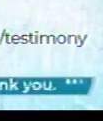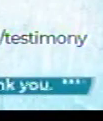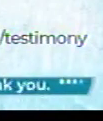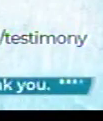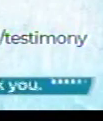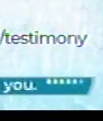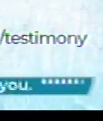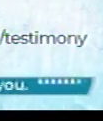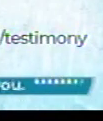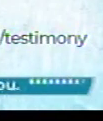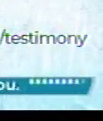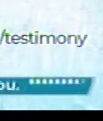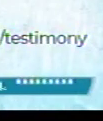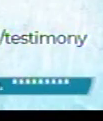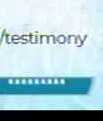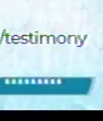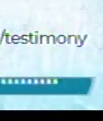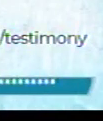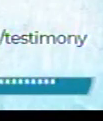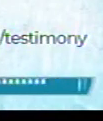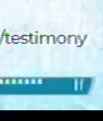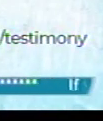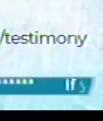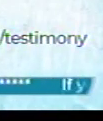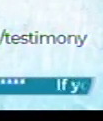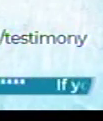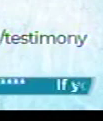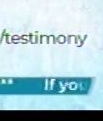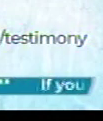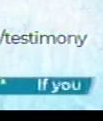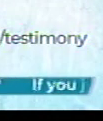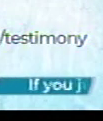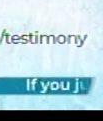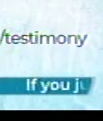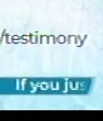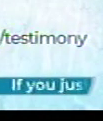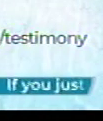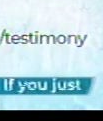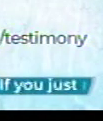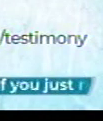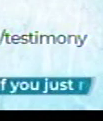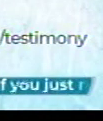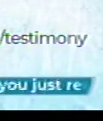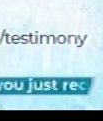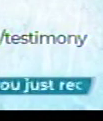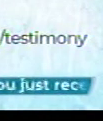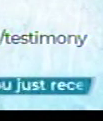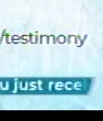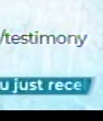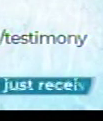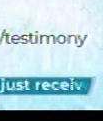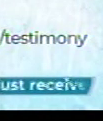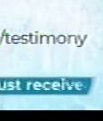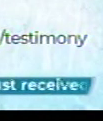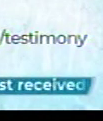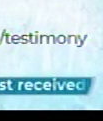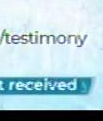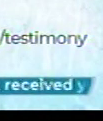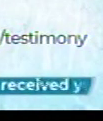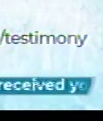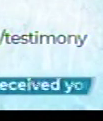you discover the miracle, you just shout, praise the Lord, and we can all rejoice with you.